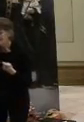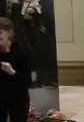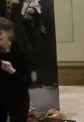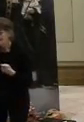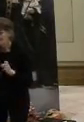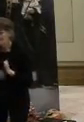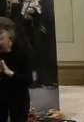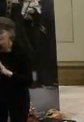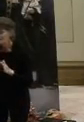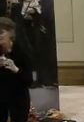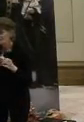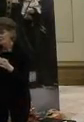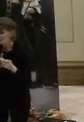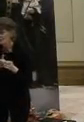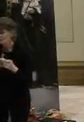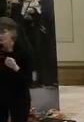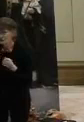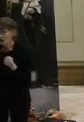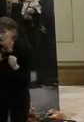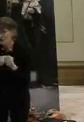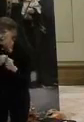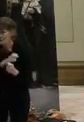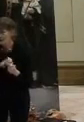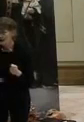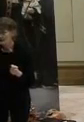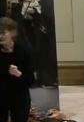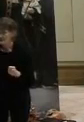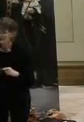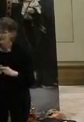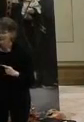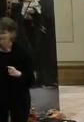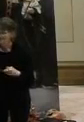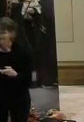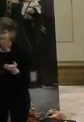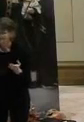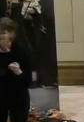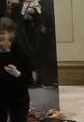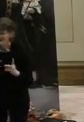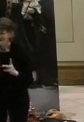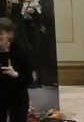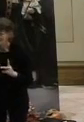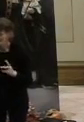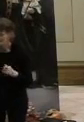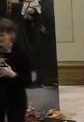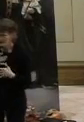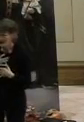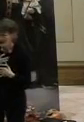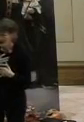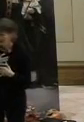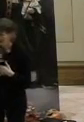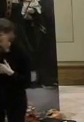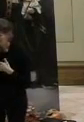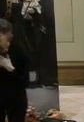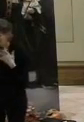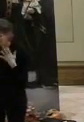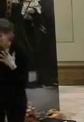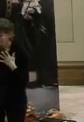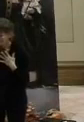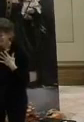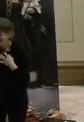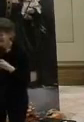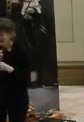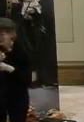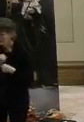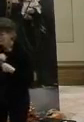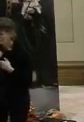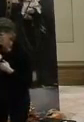can stand on that. But you know, we're afraid to go there because it's hard to reveal your heart and your soul